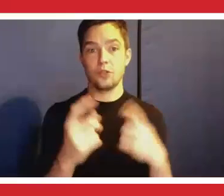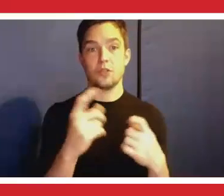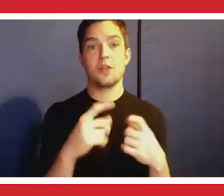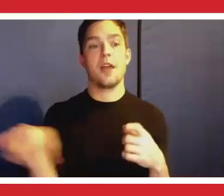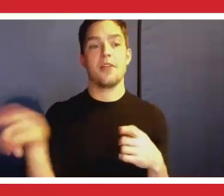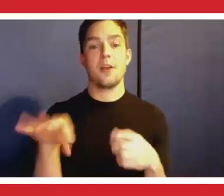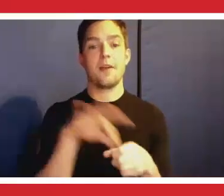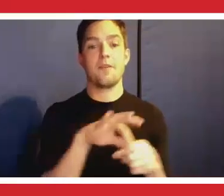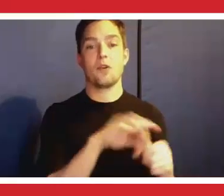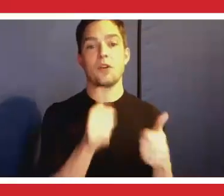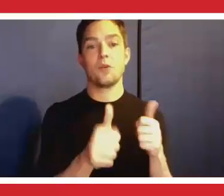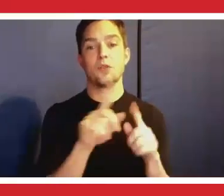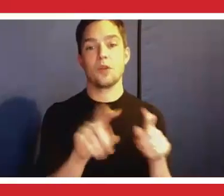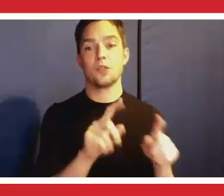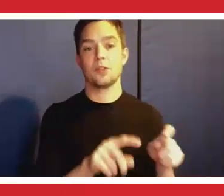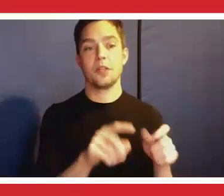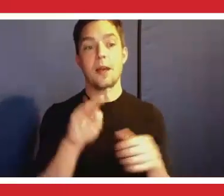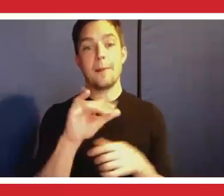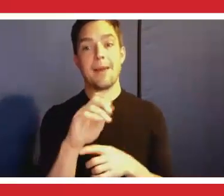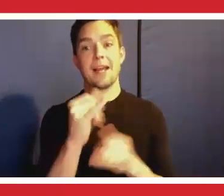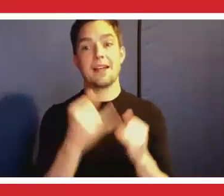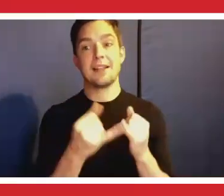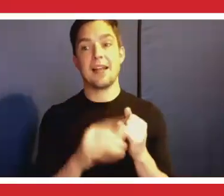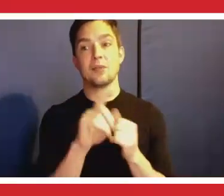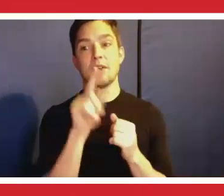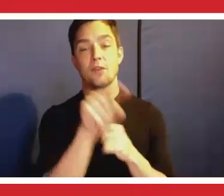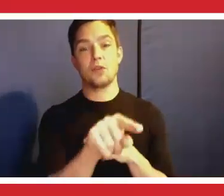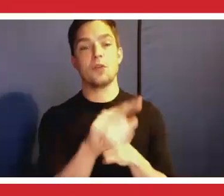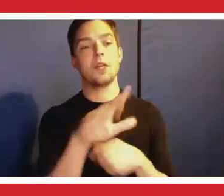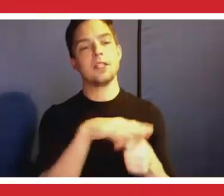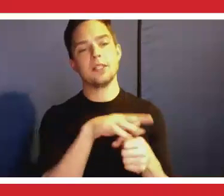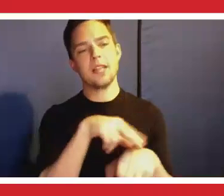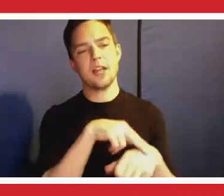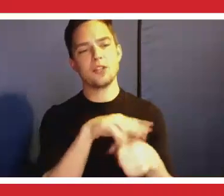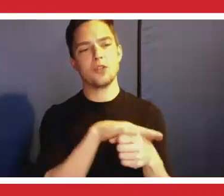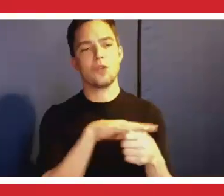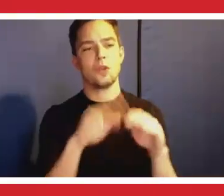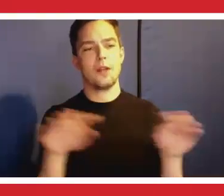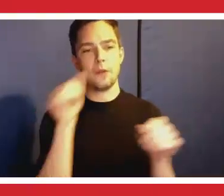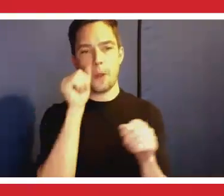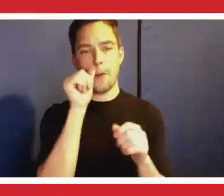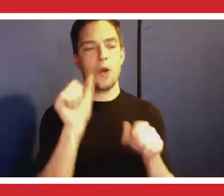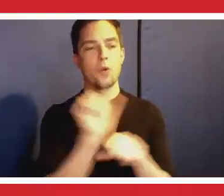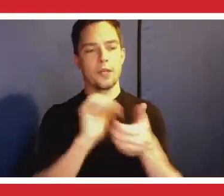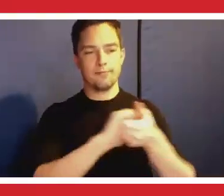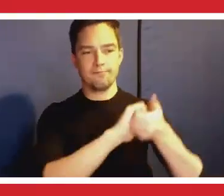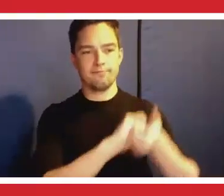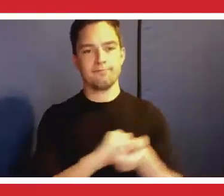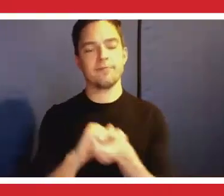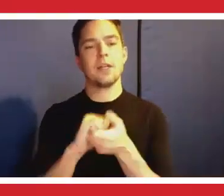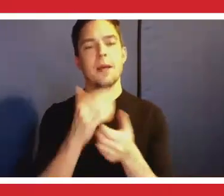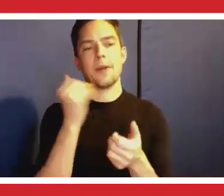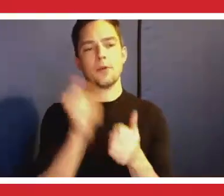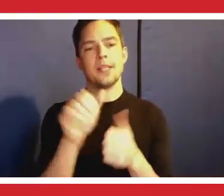Mike, lastly, that question to you, national and local levels of government working together better with stakeholders like